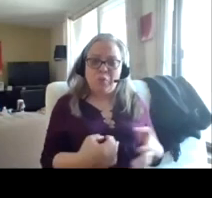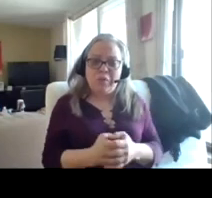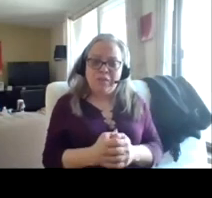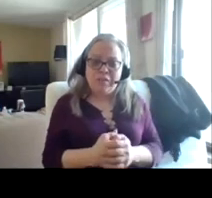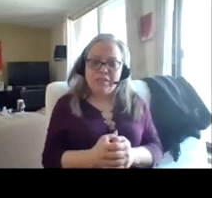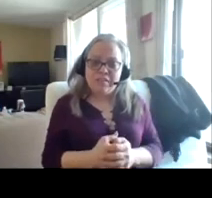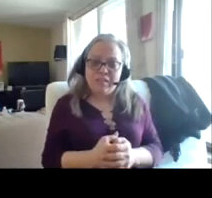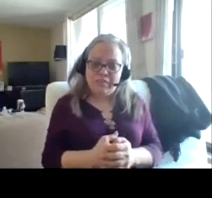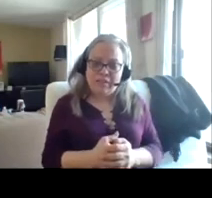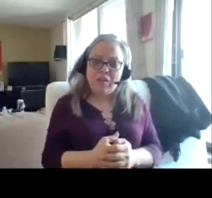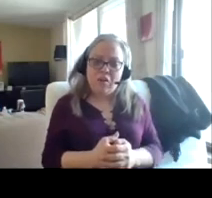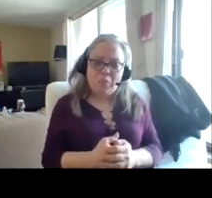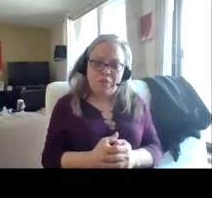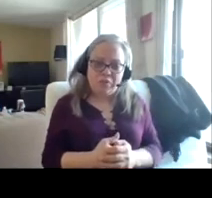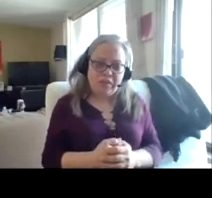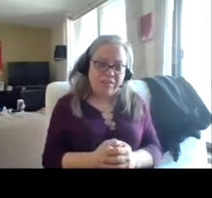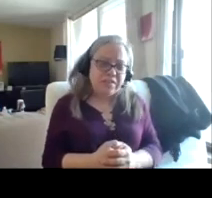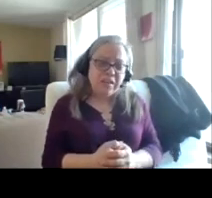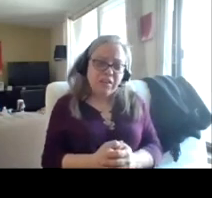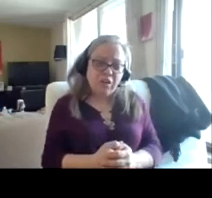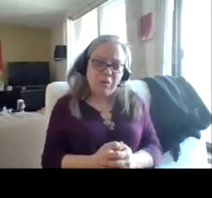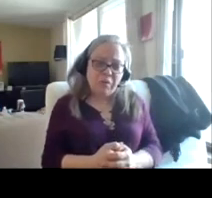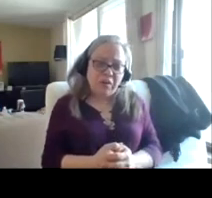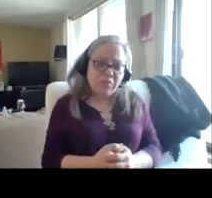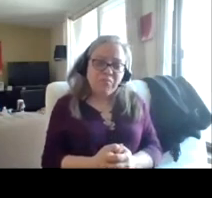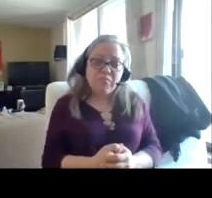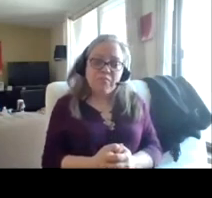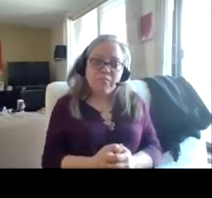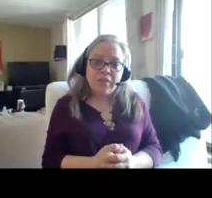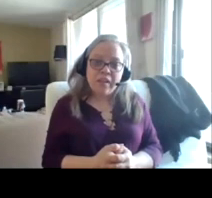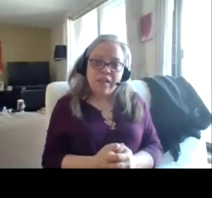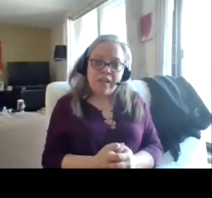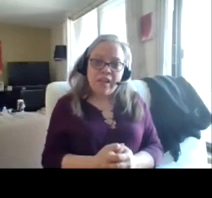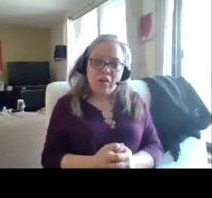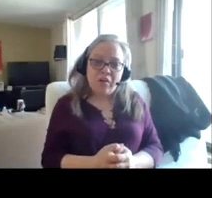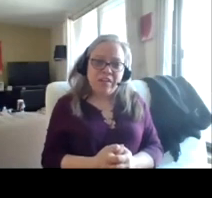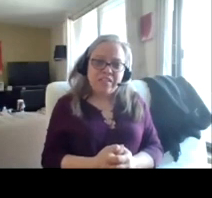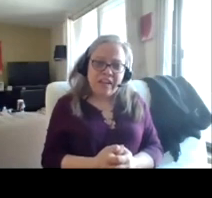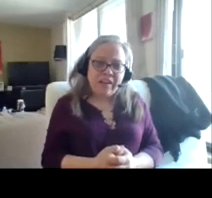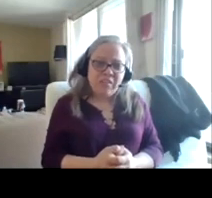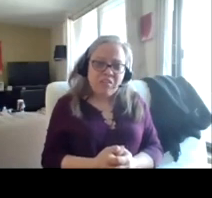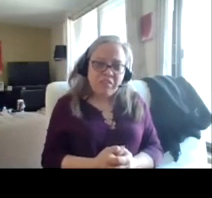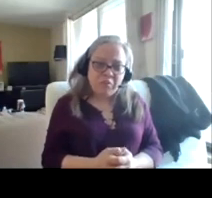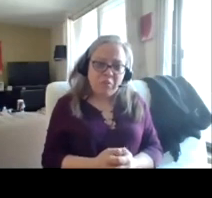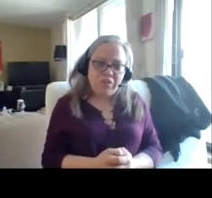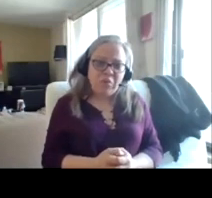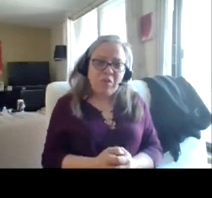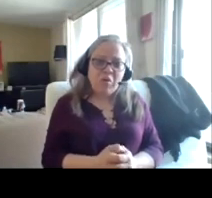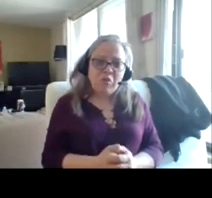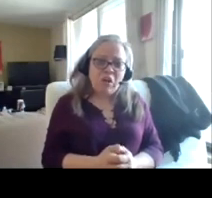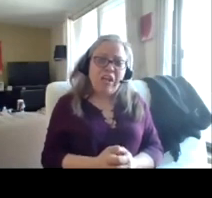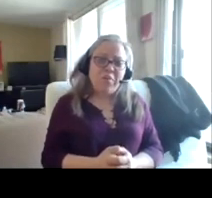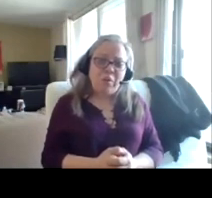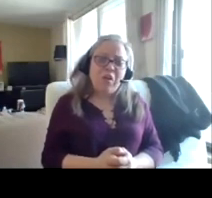group living opportunities that are out there. And on our next slide that we'll move to,